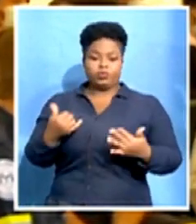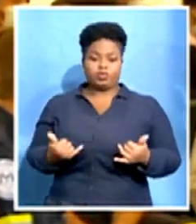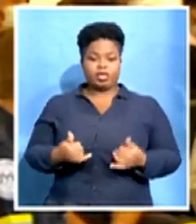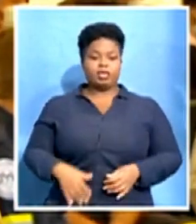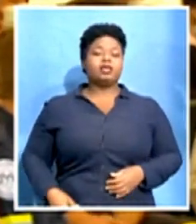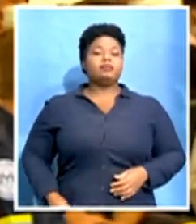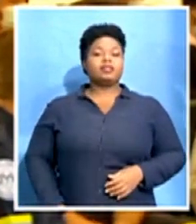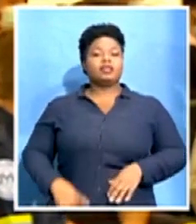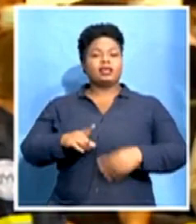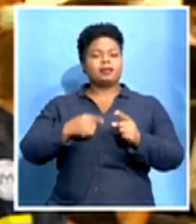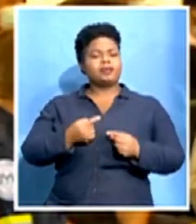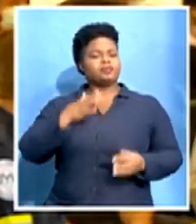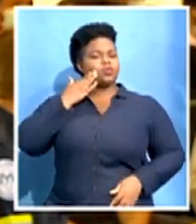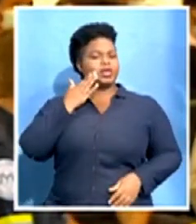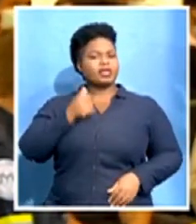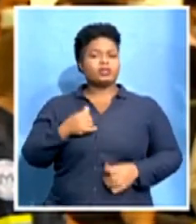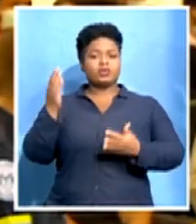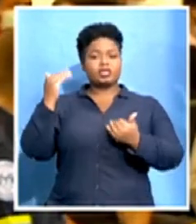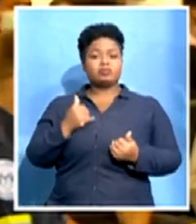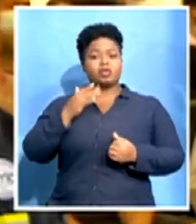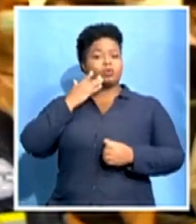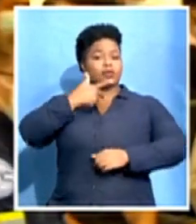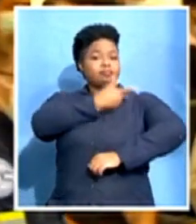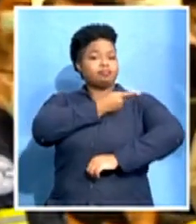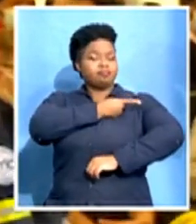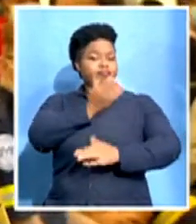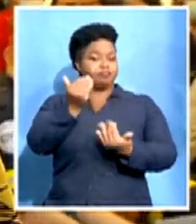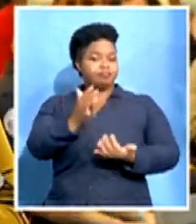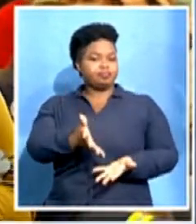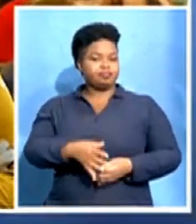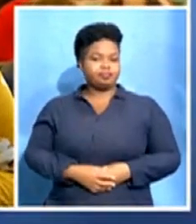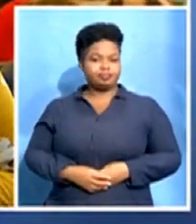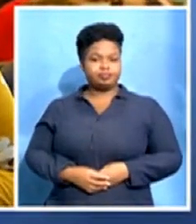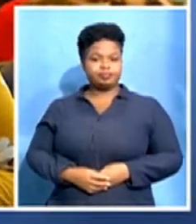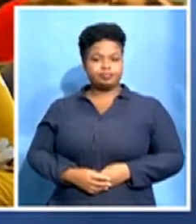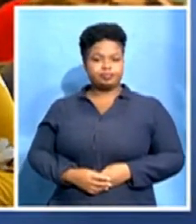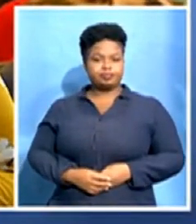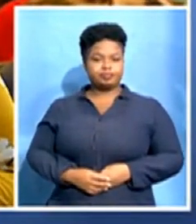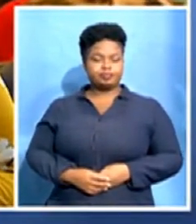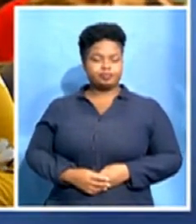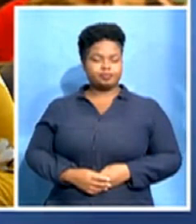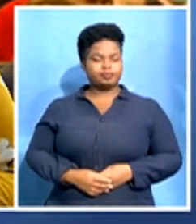of vaccines are expected in the country. Chriselda, tell us about the people in the background.